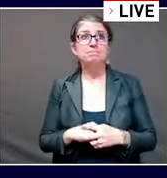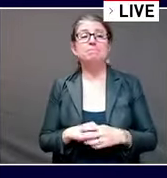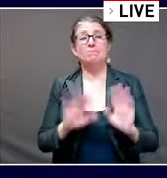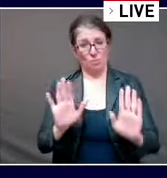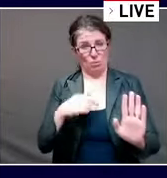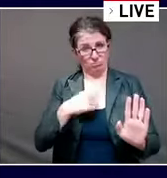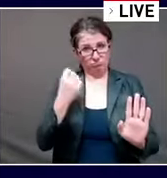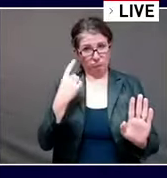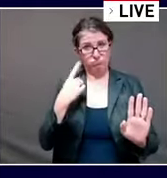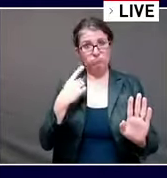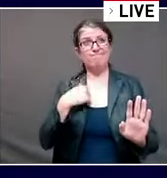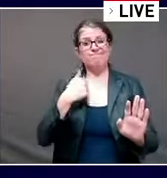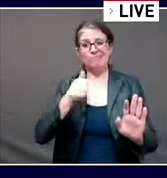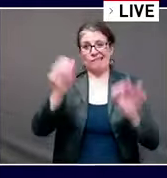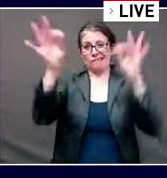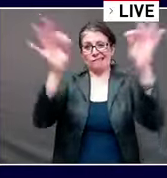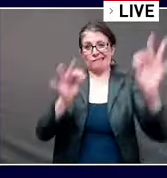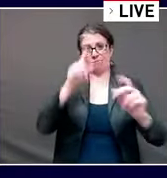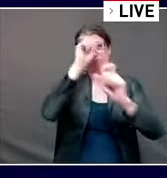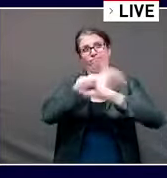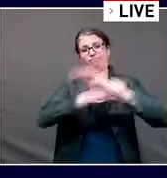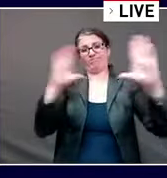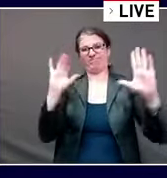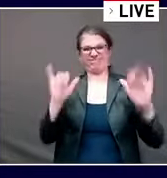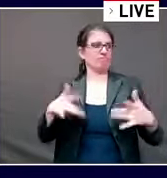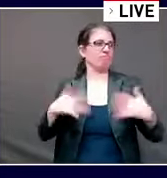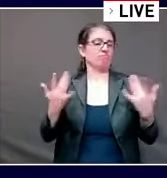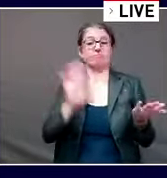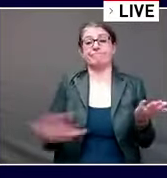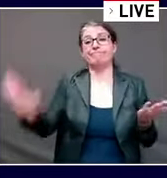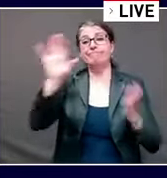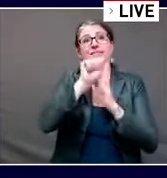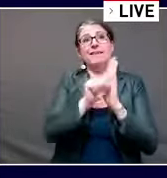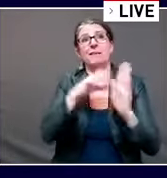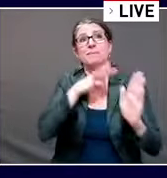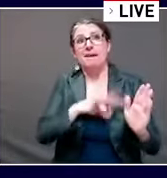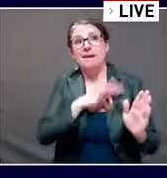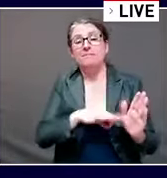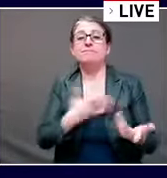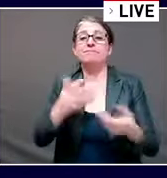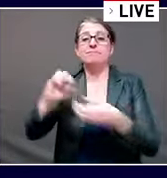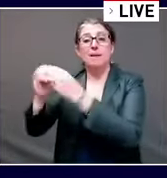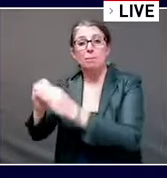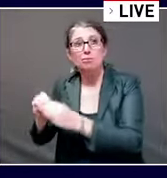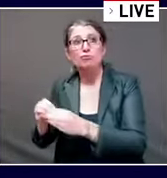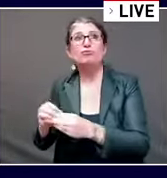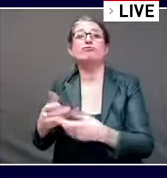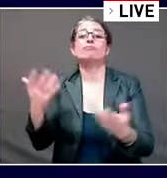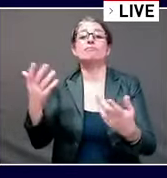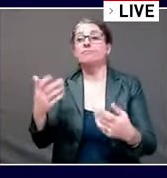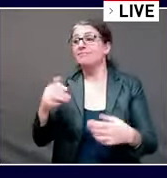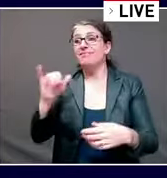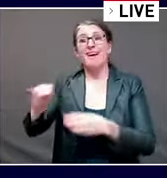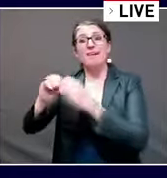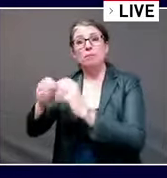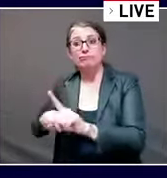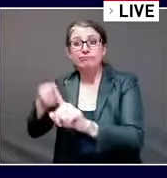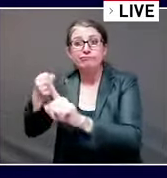of the numbers, both in terms of the impacts on the healthcare system, and where things stand in schools as well as on the vaccine